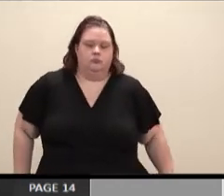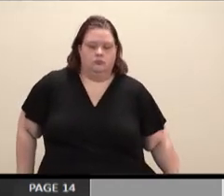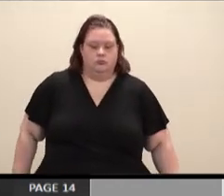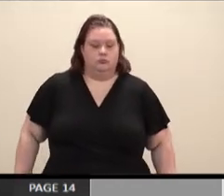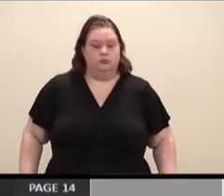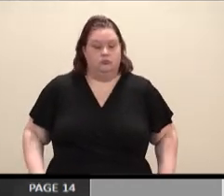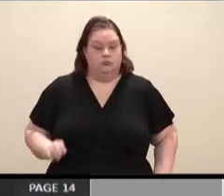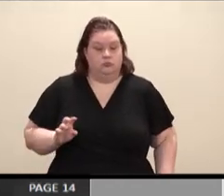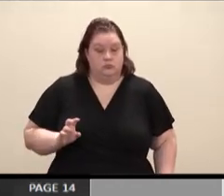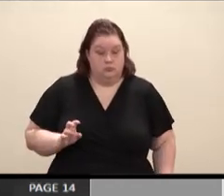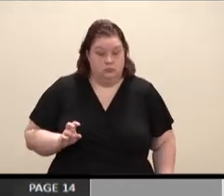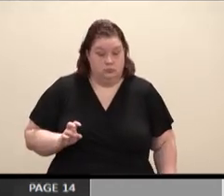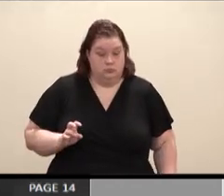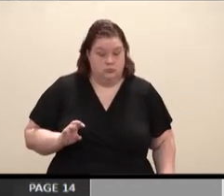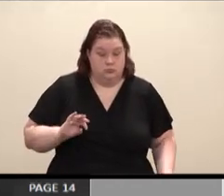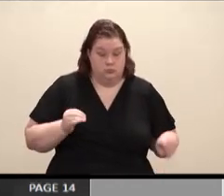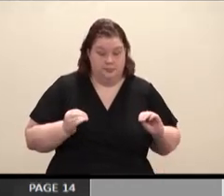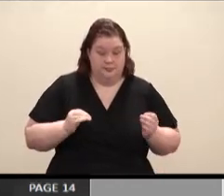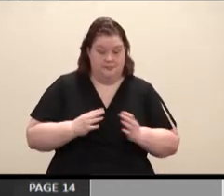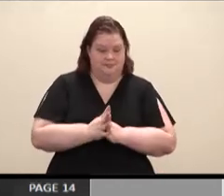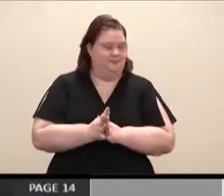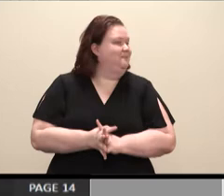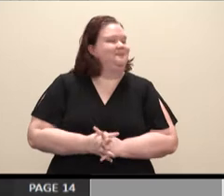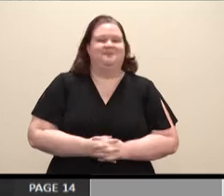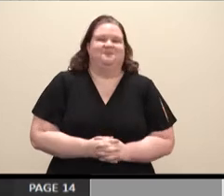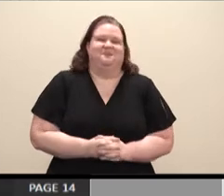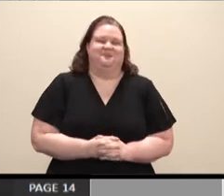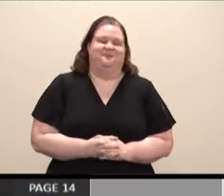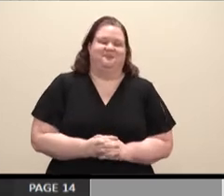So, here's the numbers. I had them on the next slide.